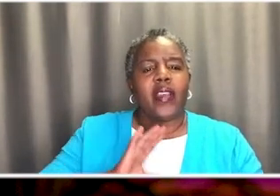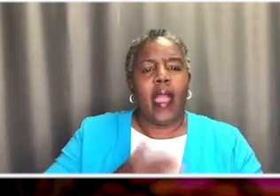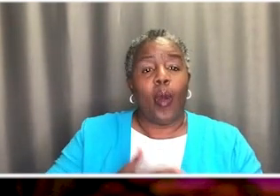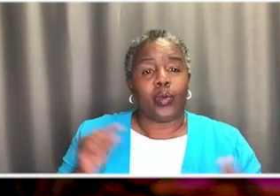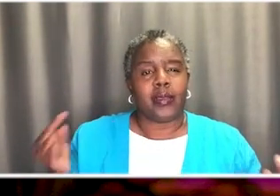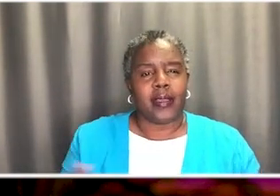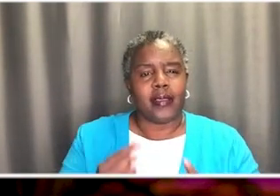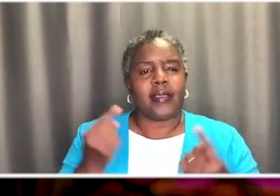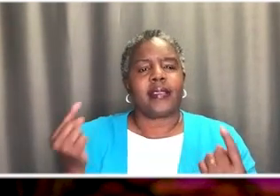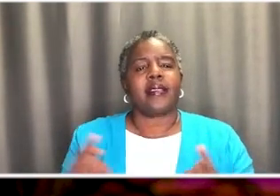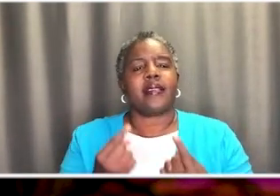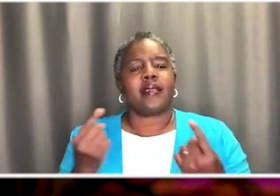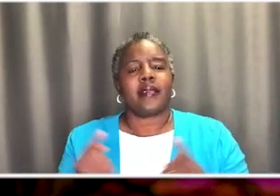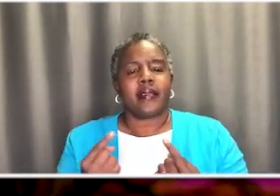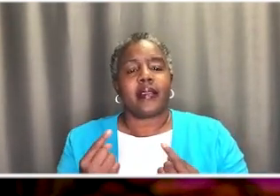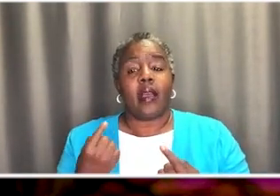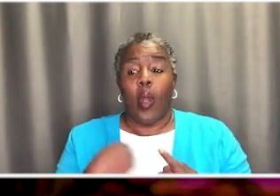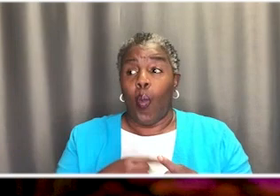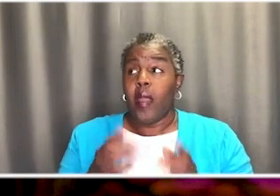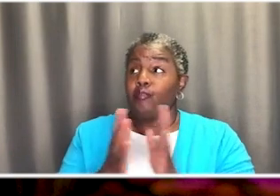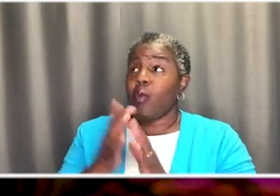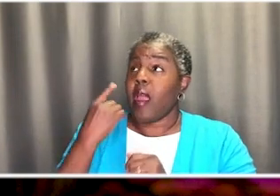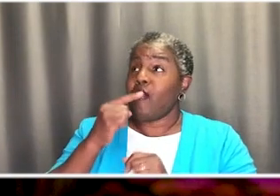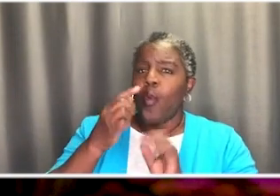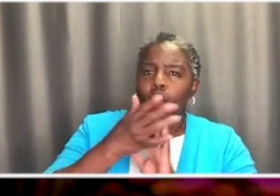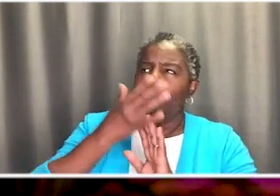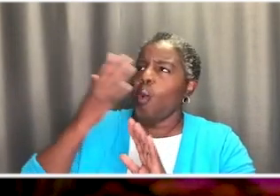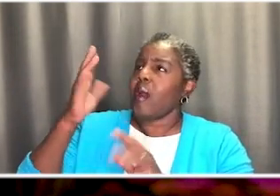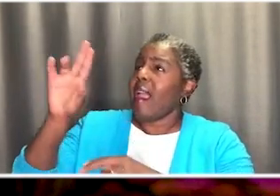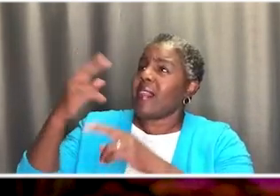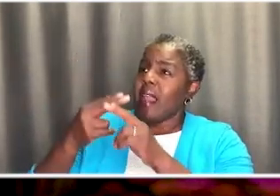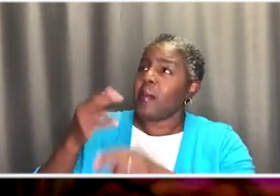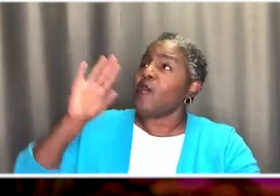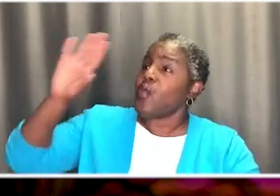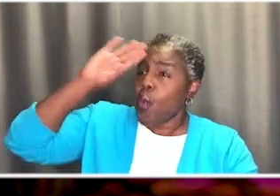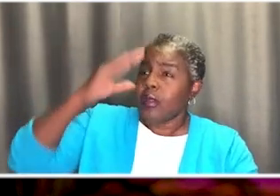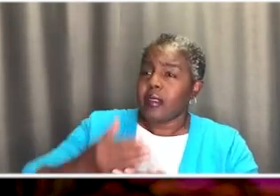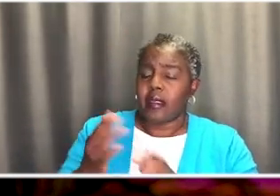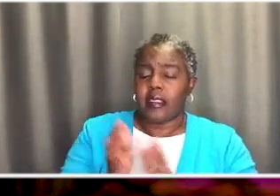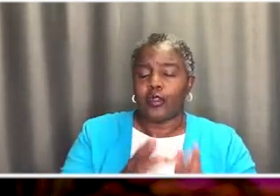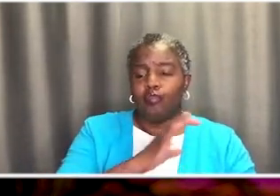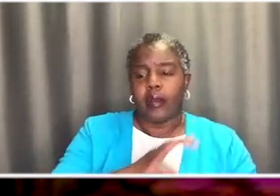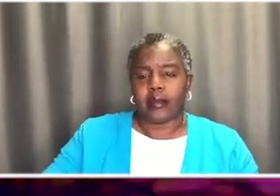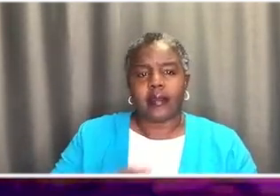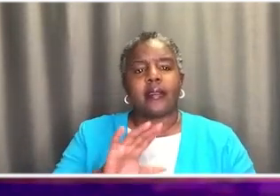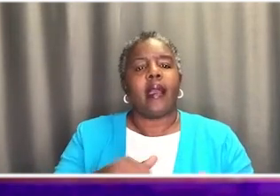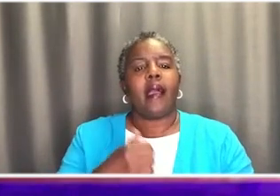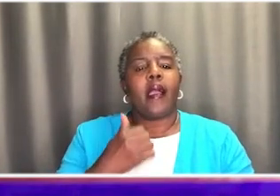sins. We pray for glory in the name of your Son, Jesus Christ.